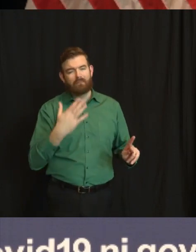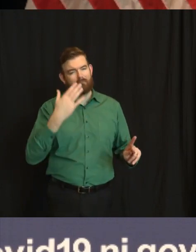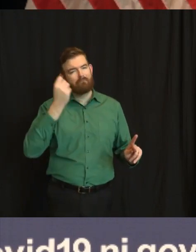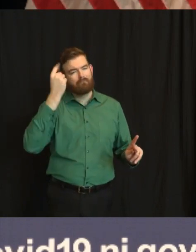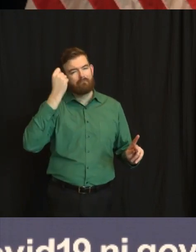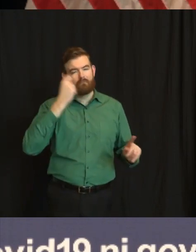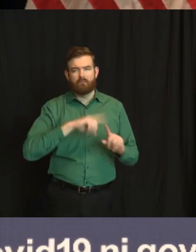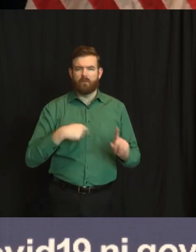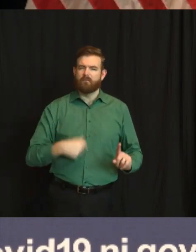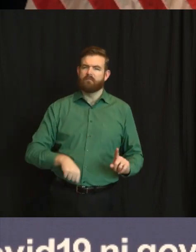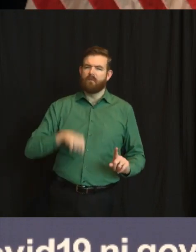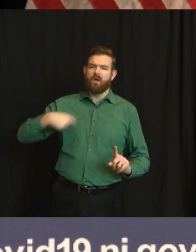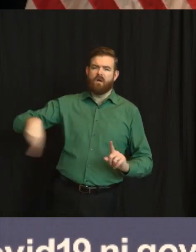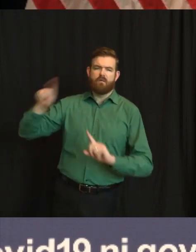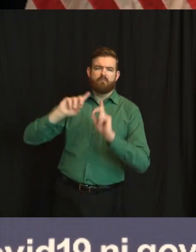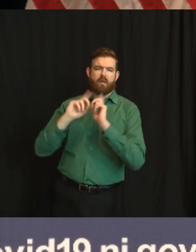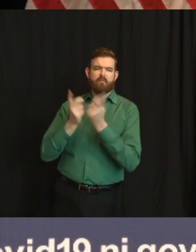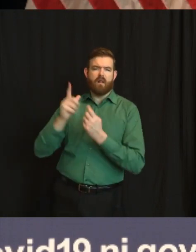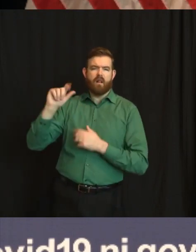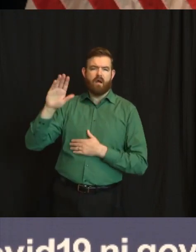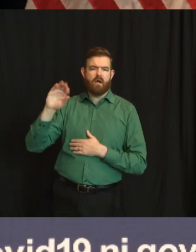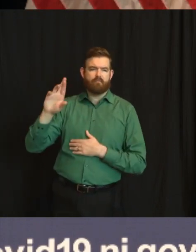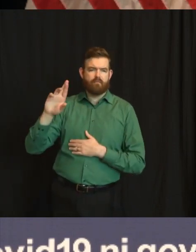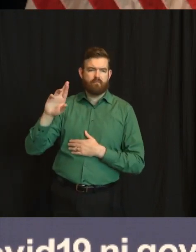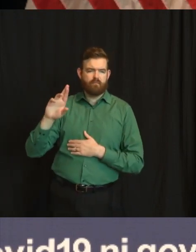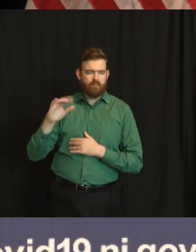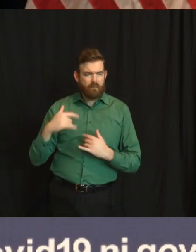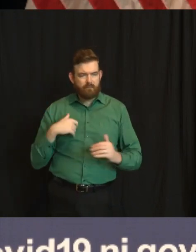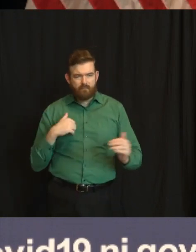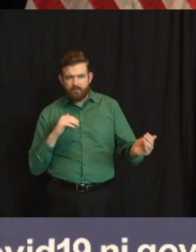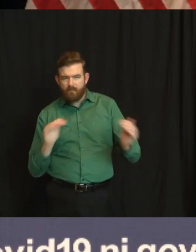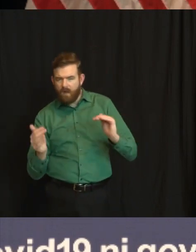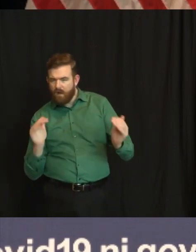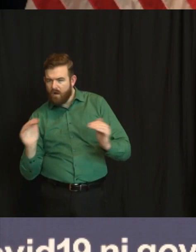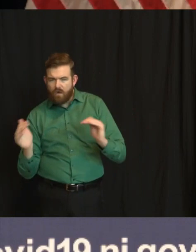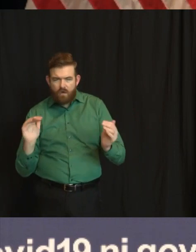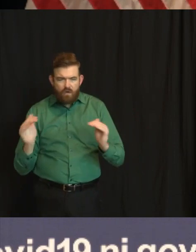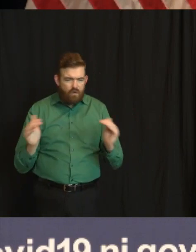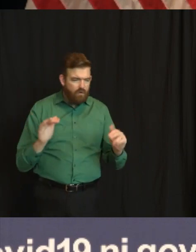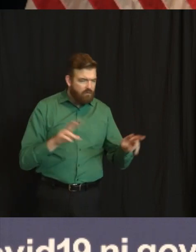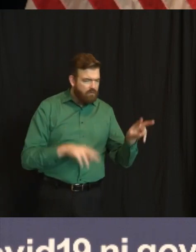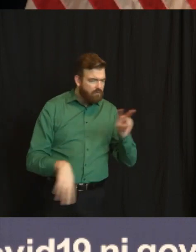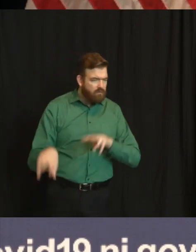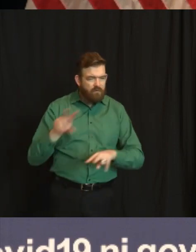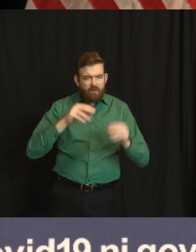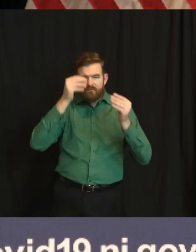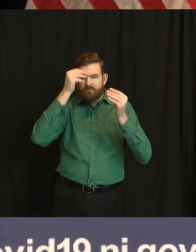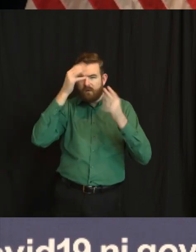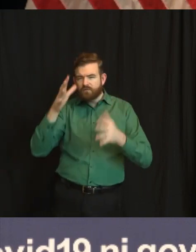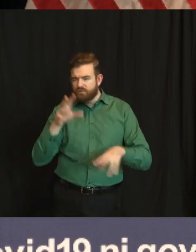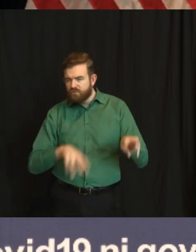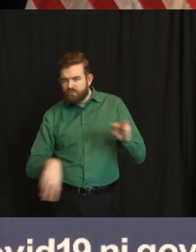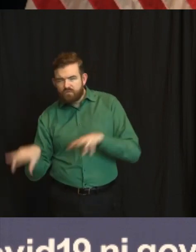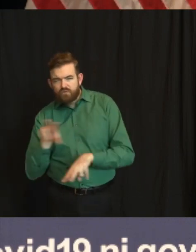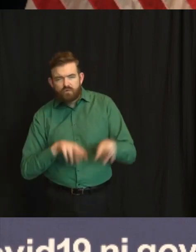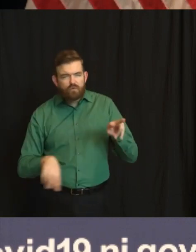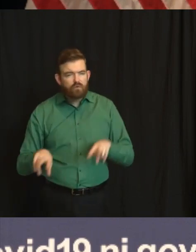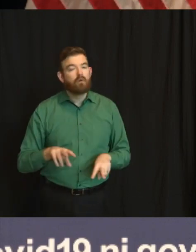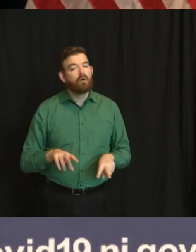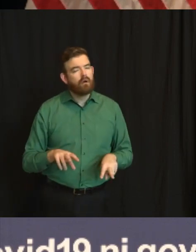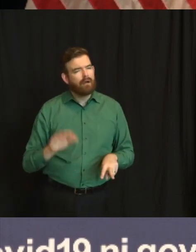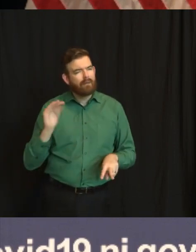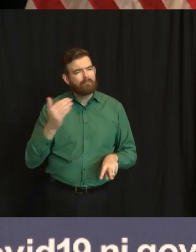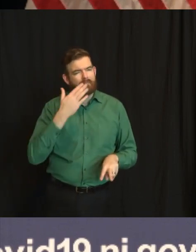data today and talked about other data. And all I can say is, as bad as this is, you're better being